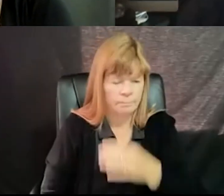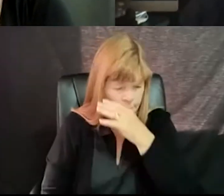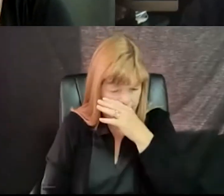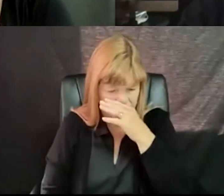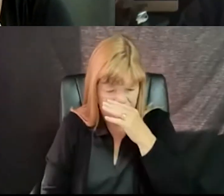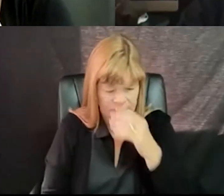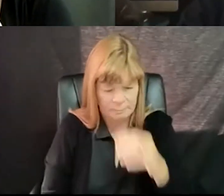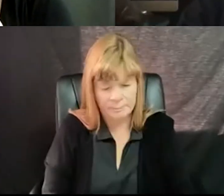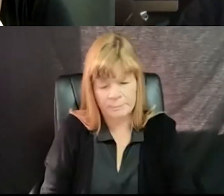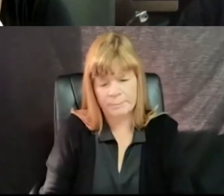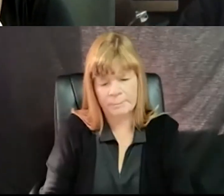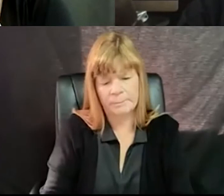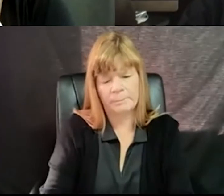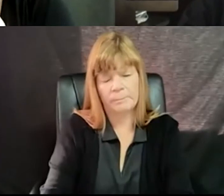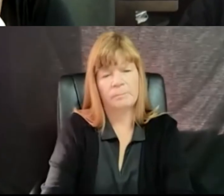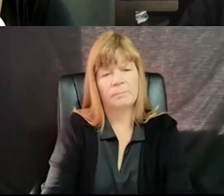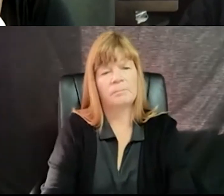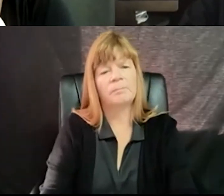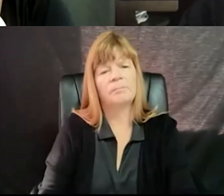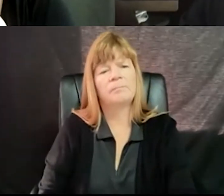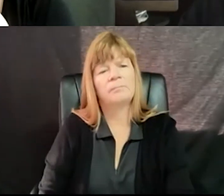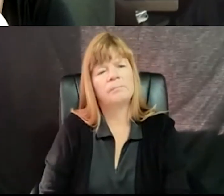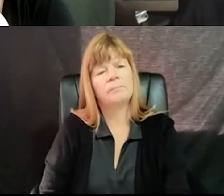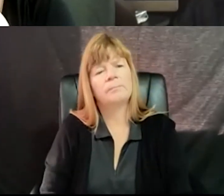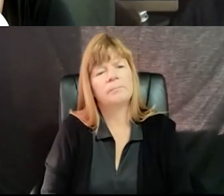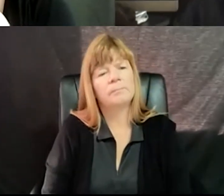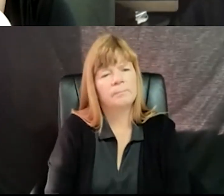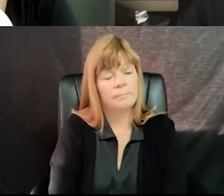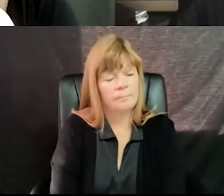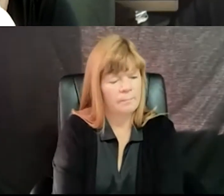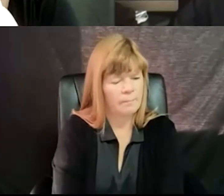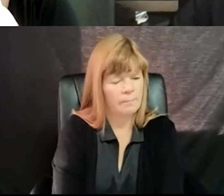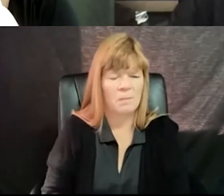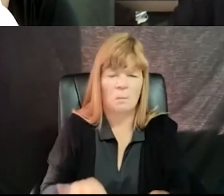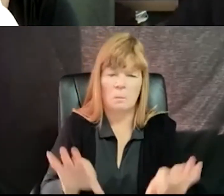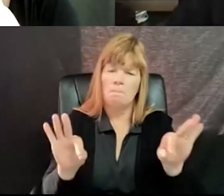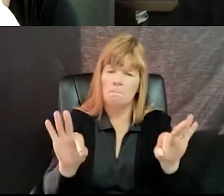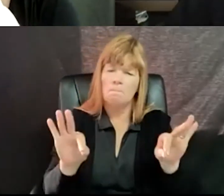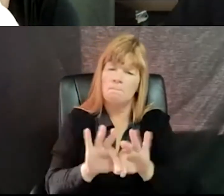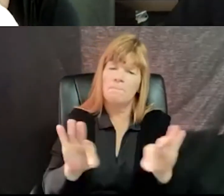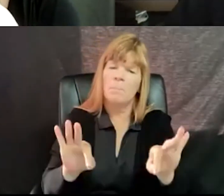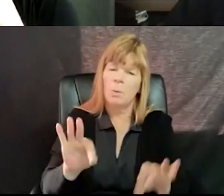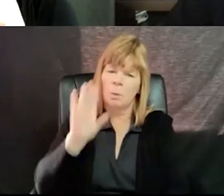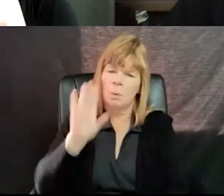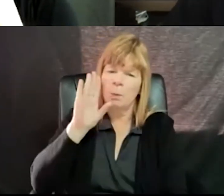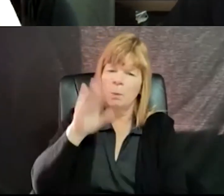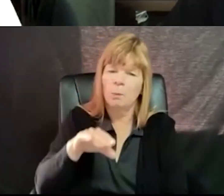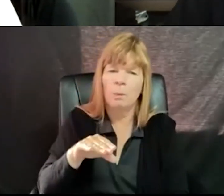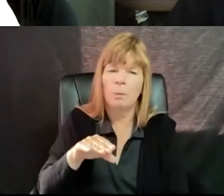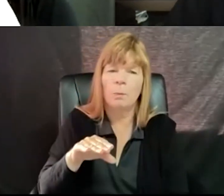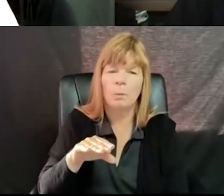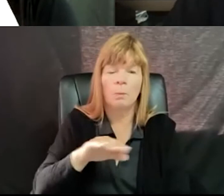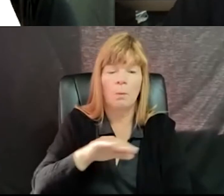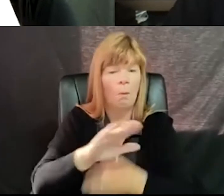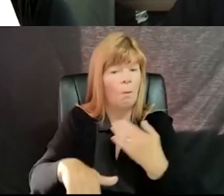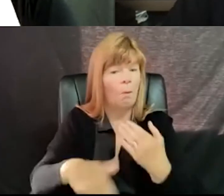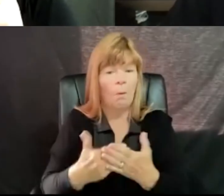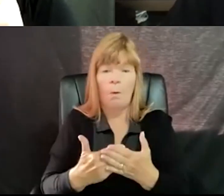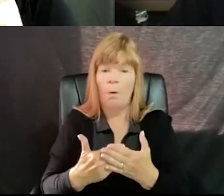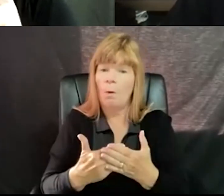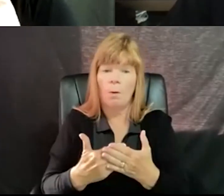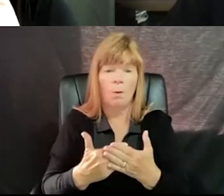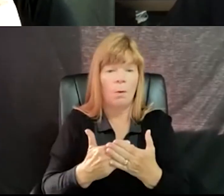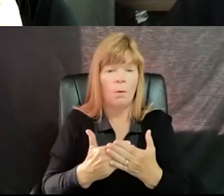And just know too, it's important to know that, all accommodations are